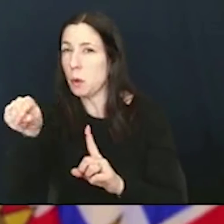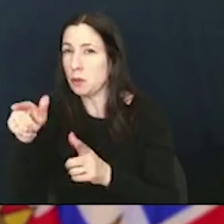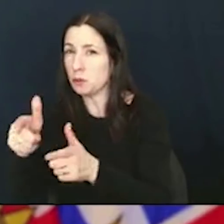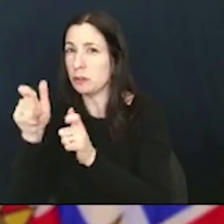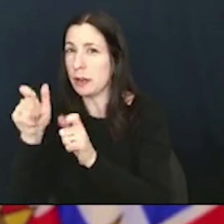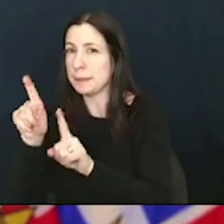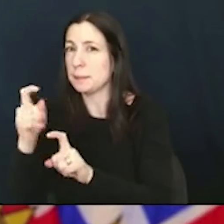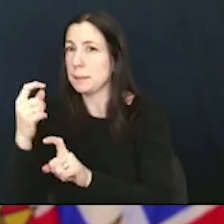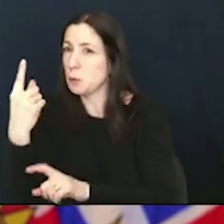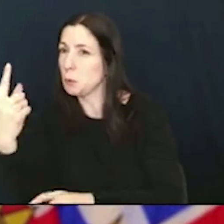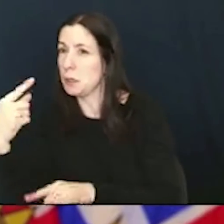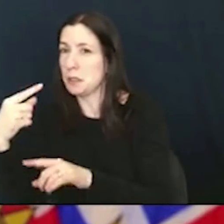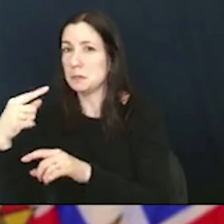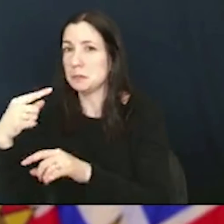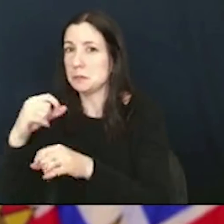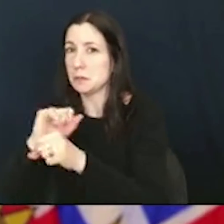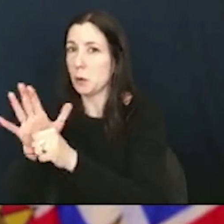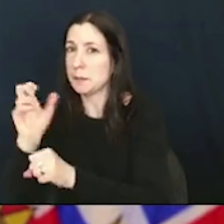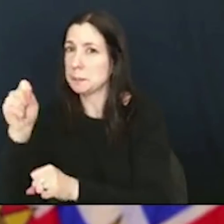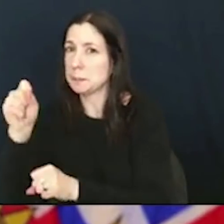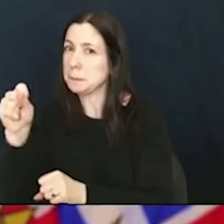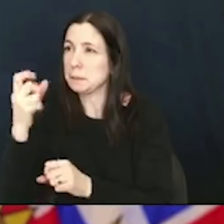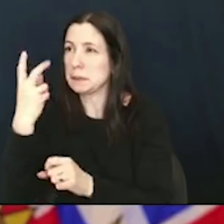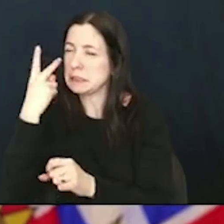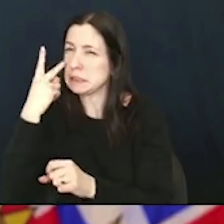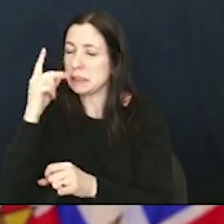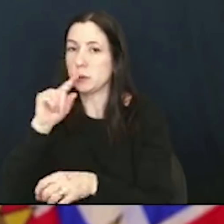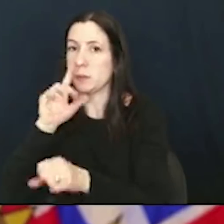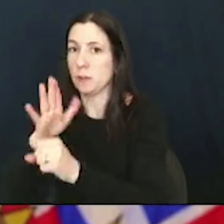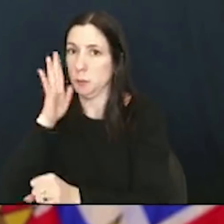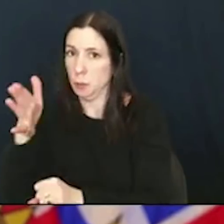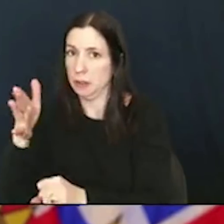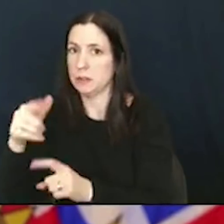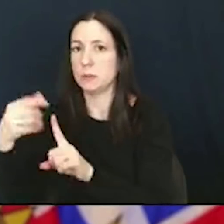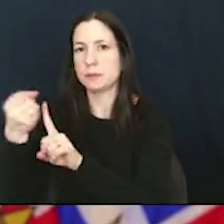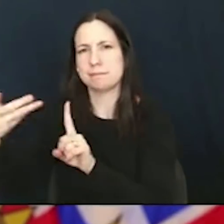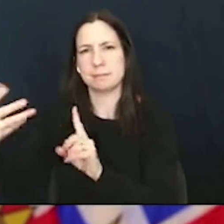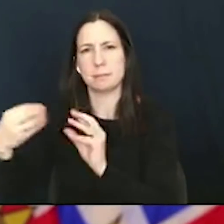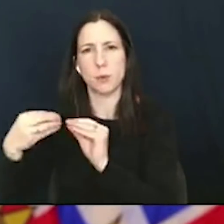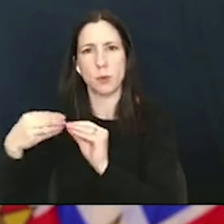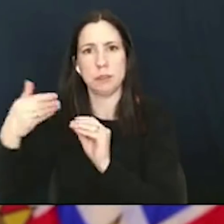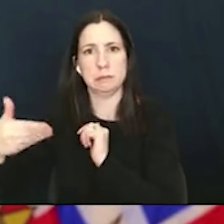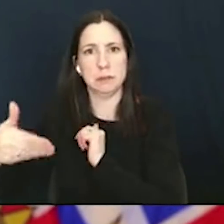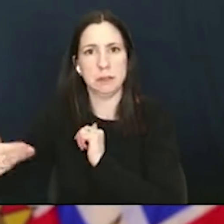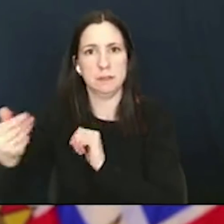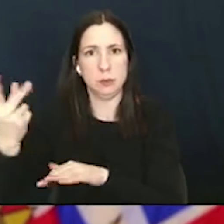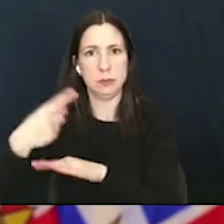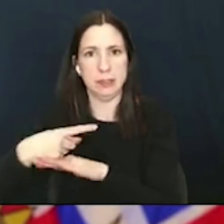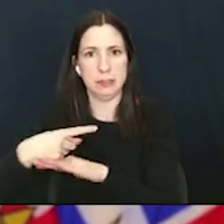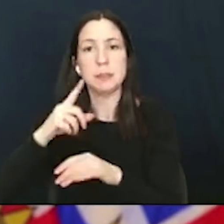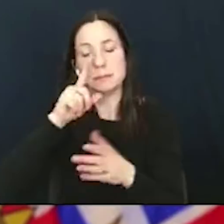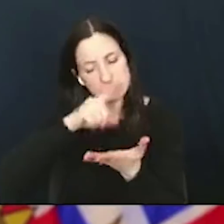and that one is being confirmed. And Fraser Health will be having more details about these in the coming days.